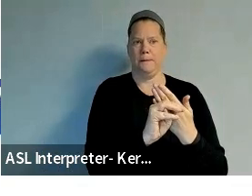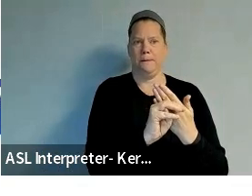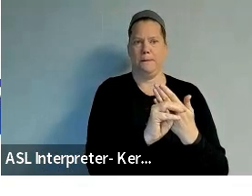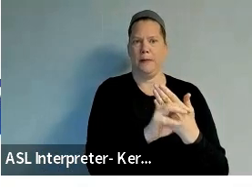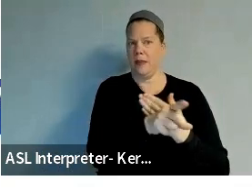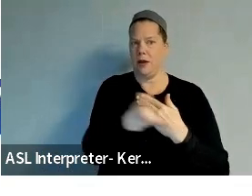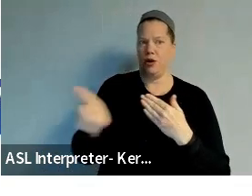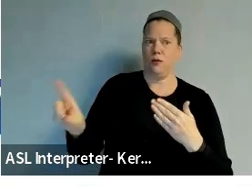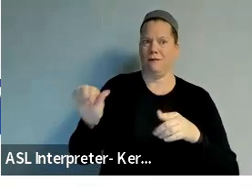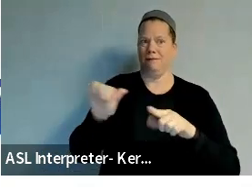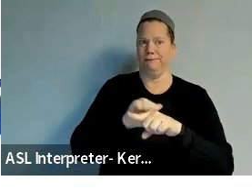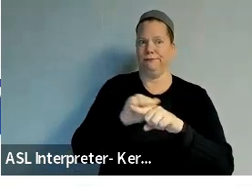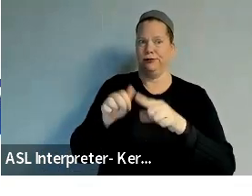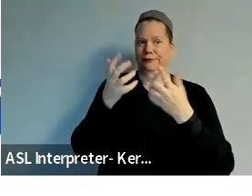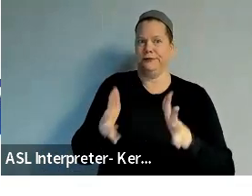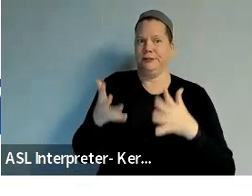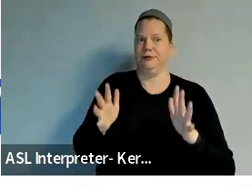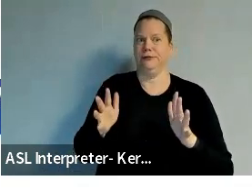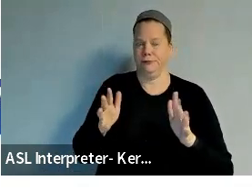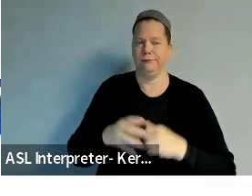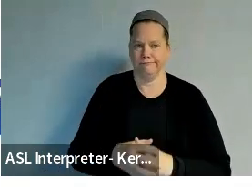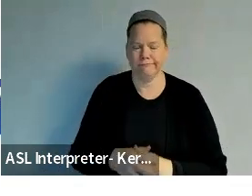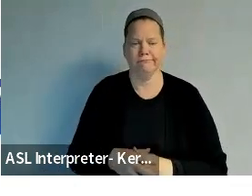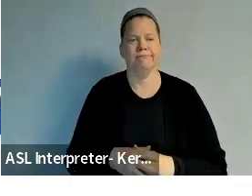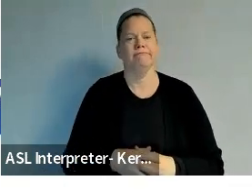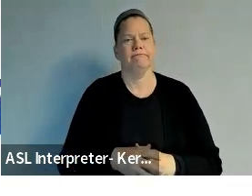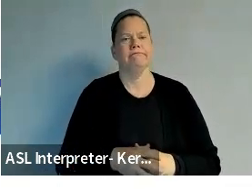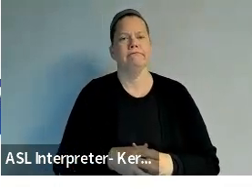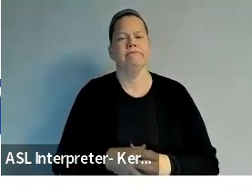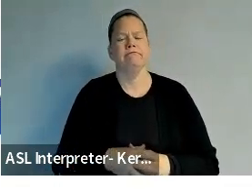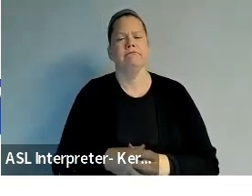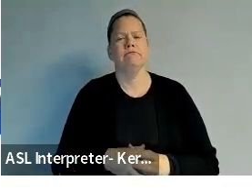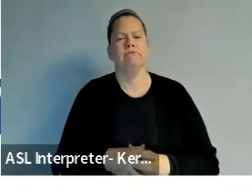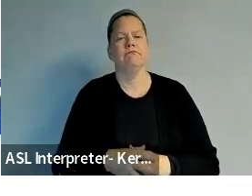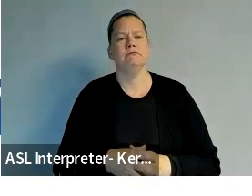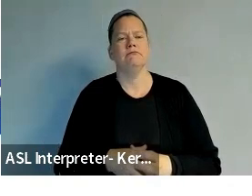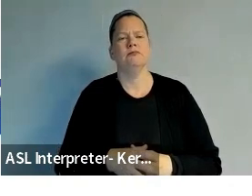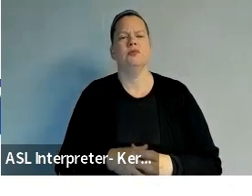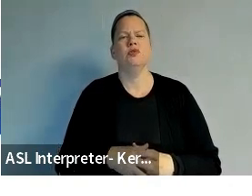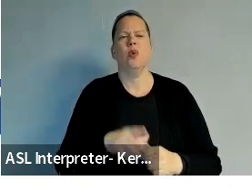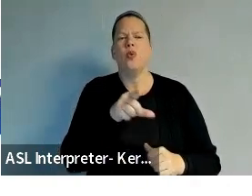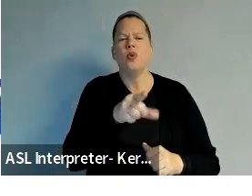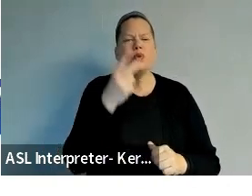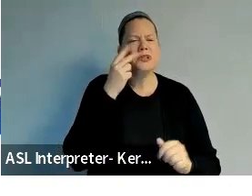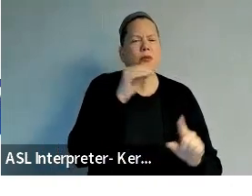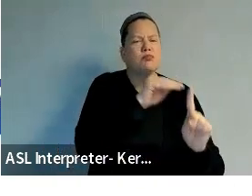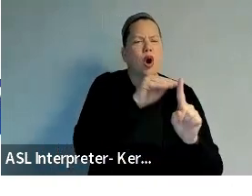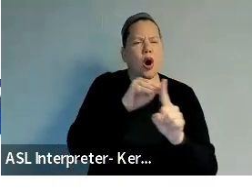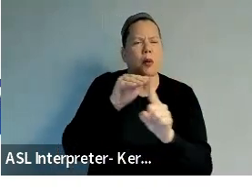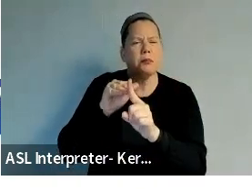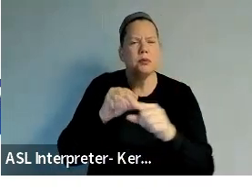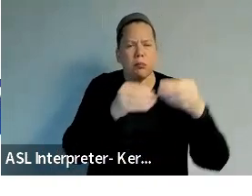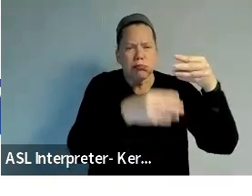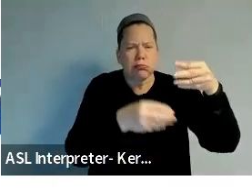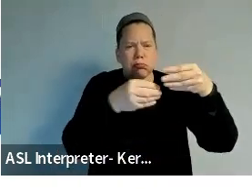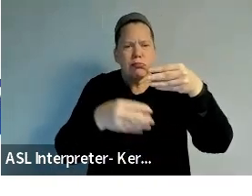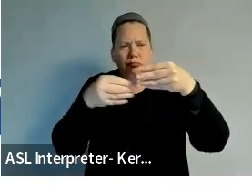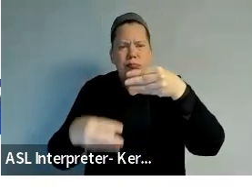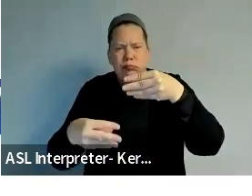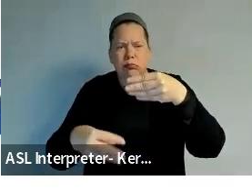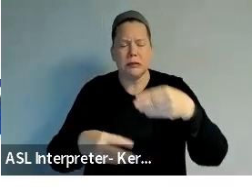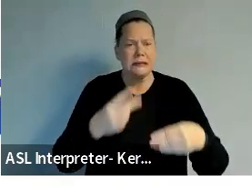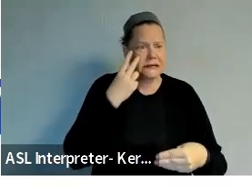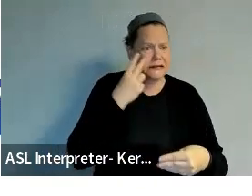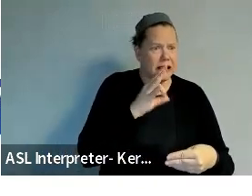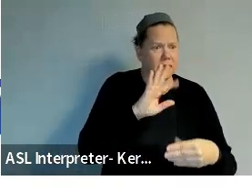field. The prompts cover the restraint action to see if all procedures